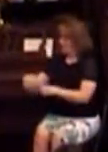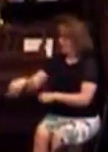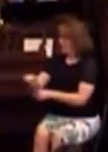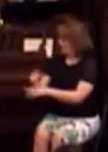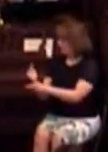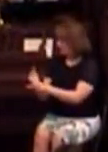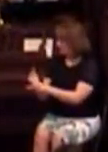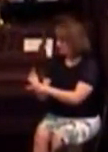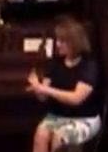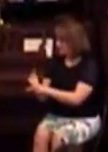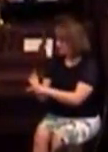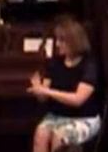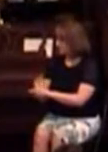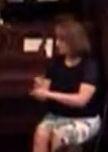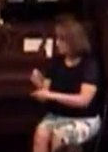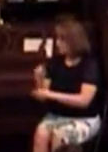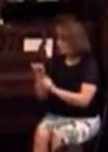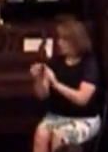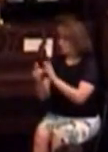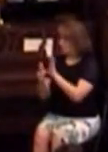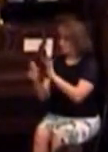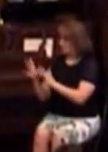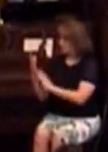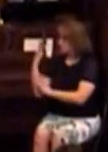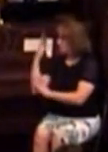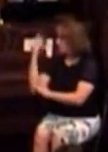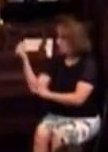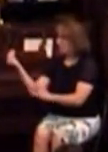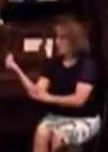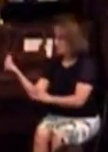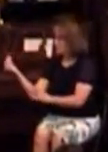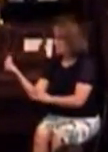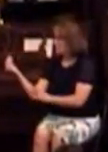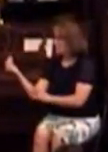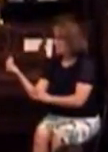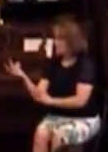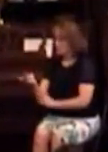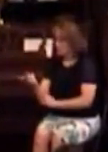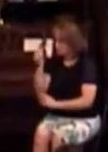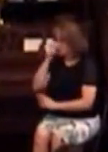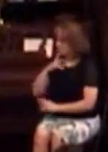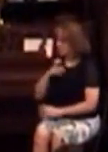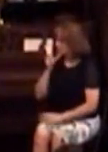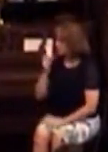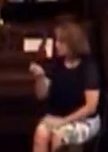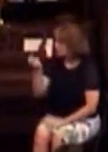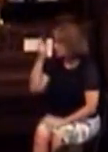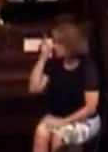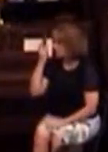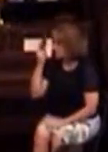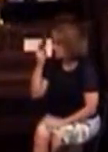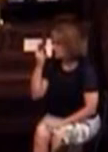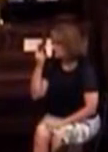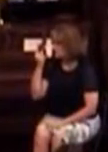They didn't get it. And you know, sometimes you can talk to somebody until you're blue in the